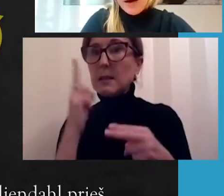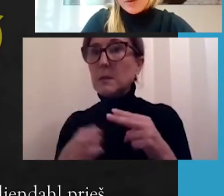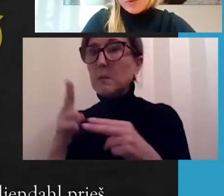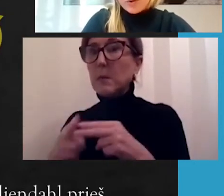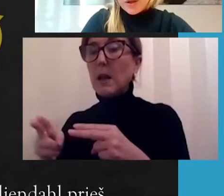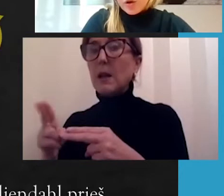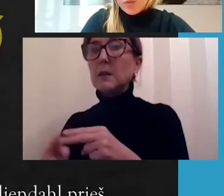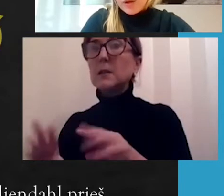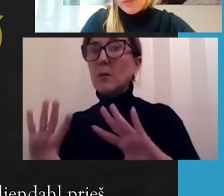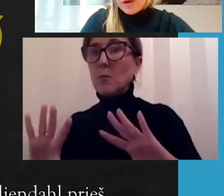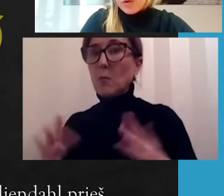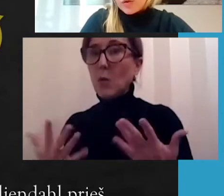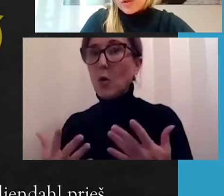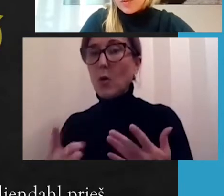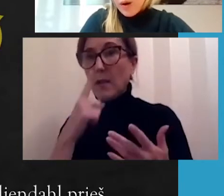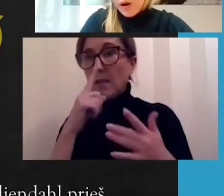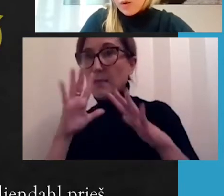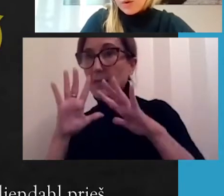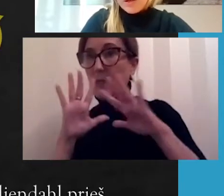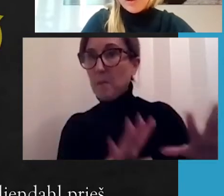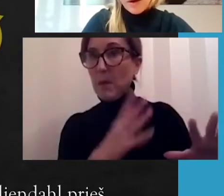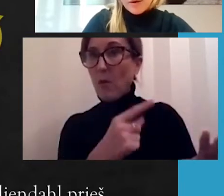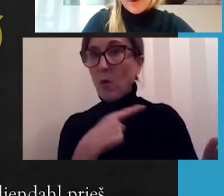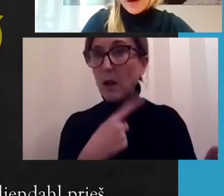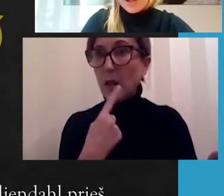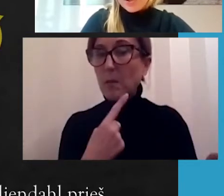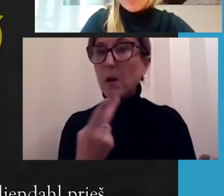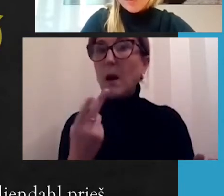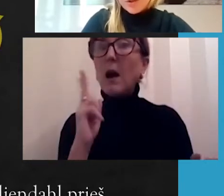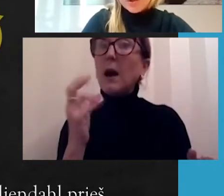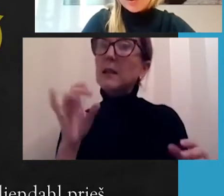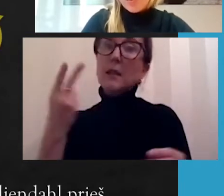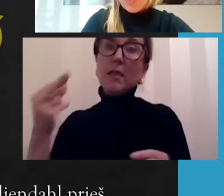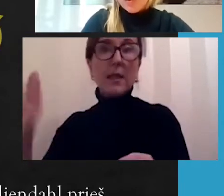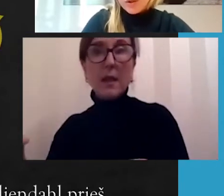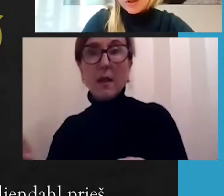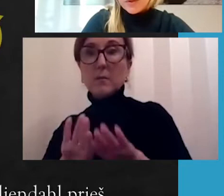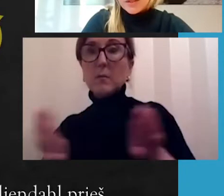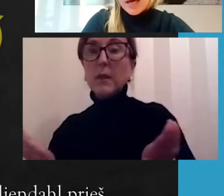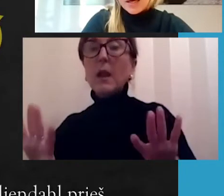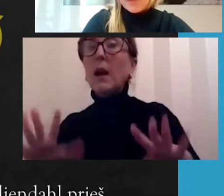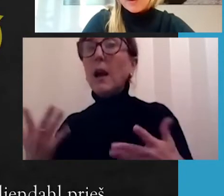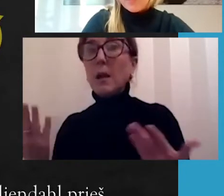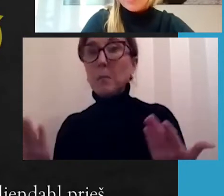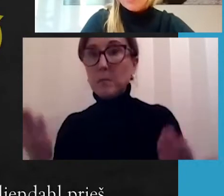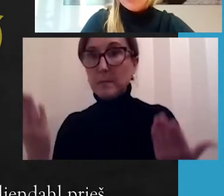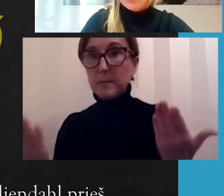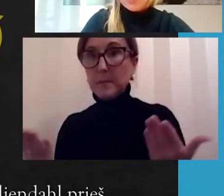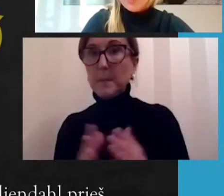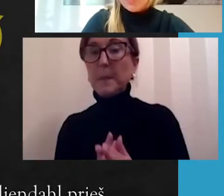the discretion of the state in deciding which actions should be